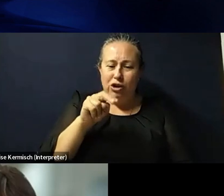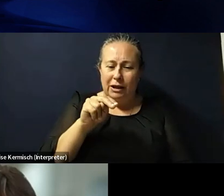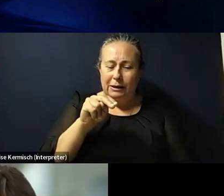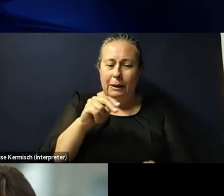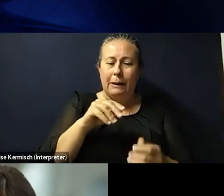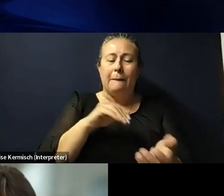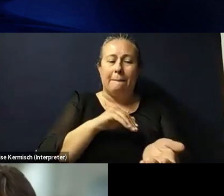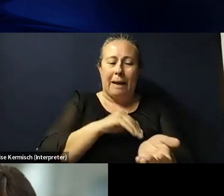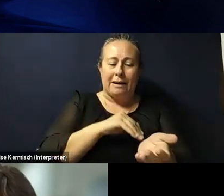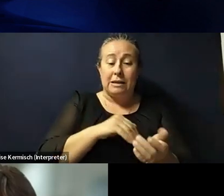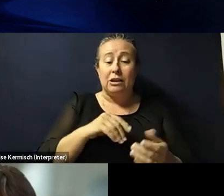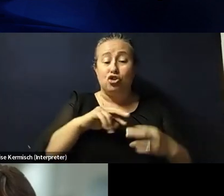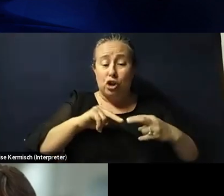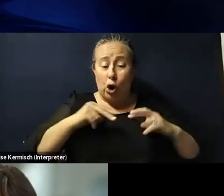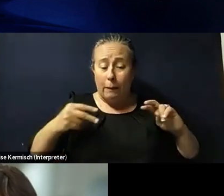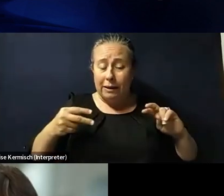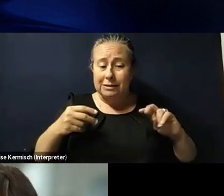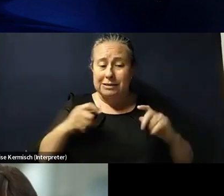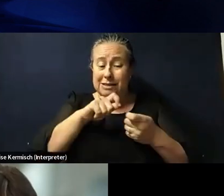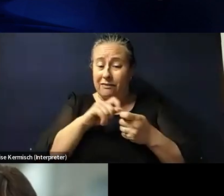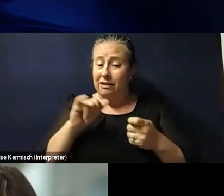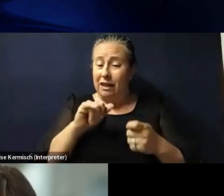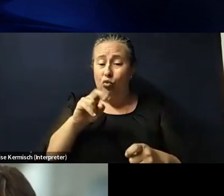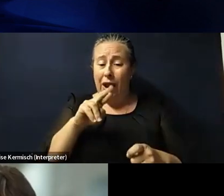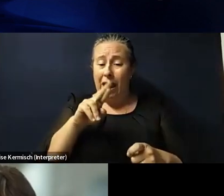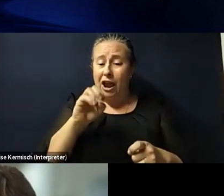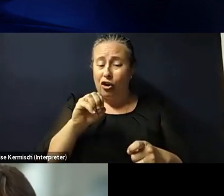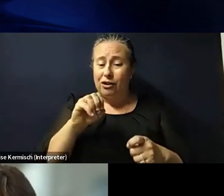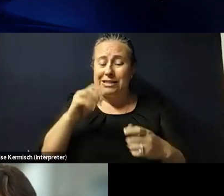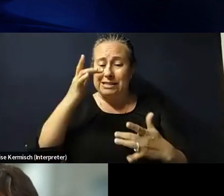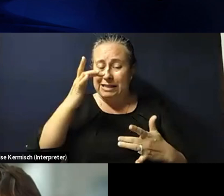for many individuals, particularly in rare disease communities, cancer,